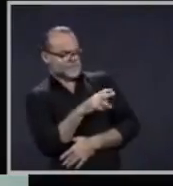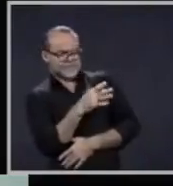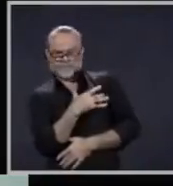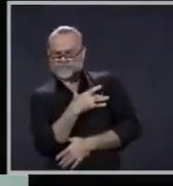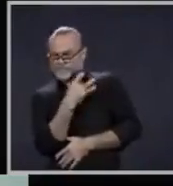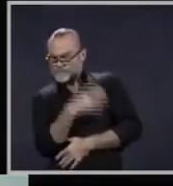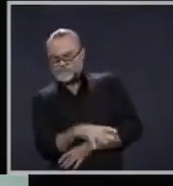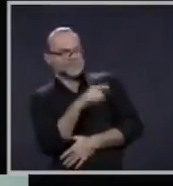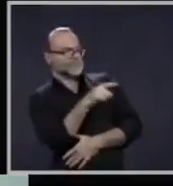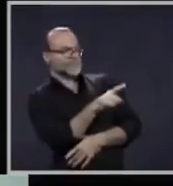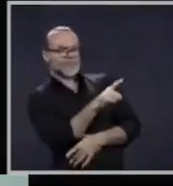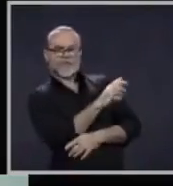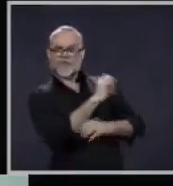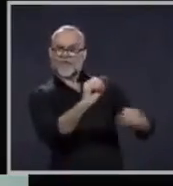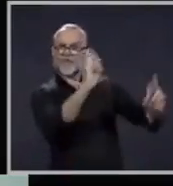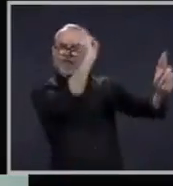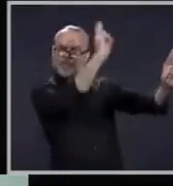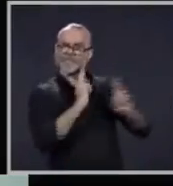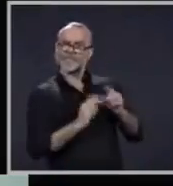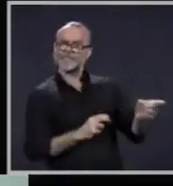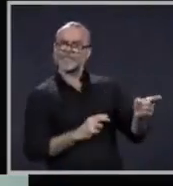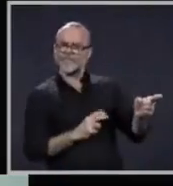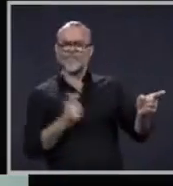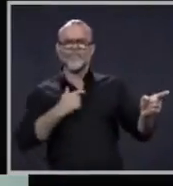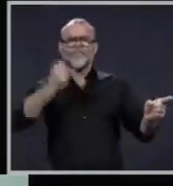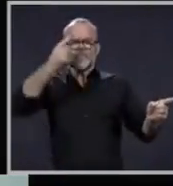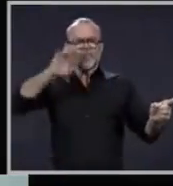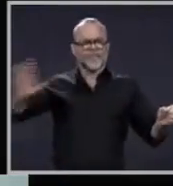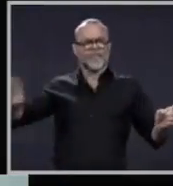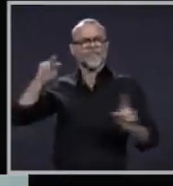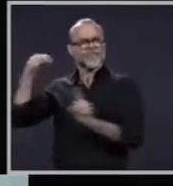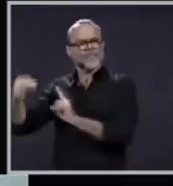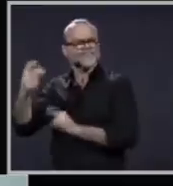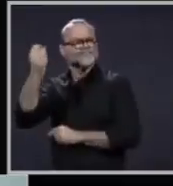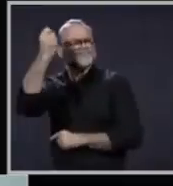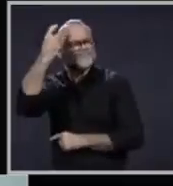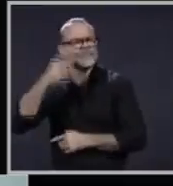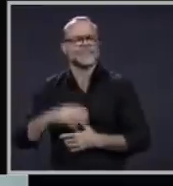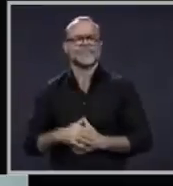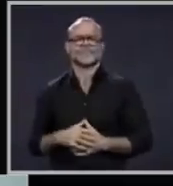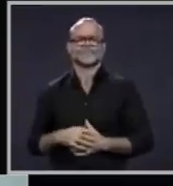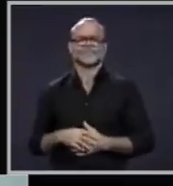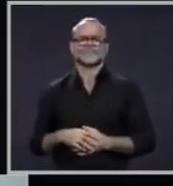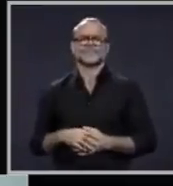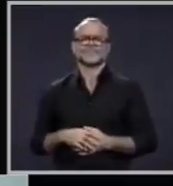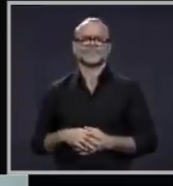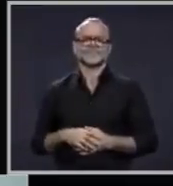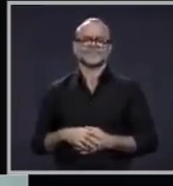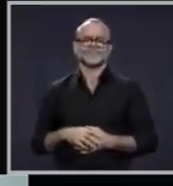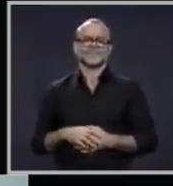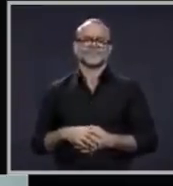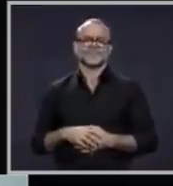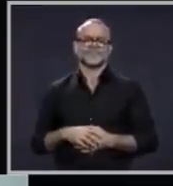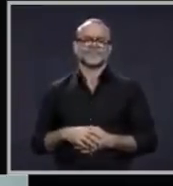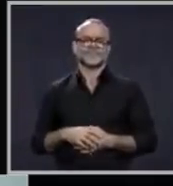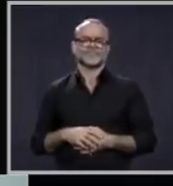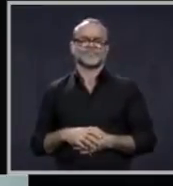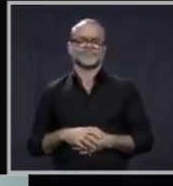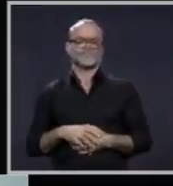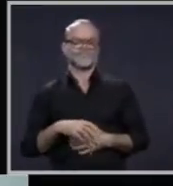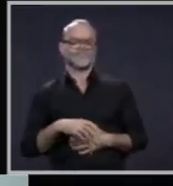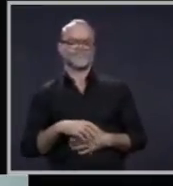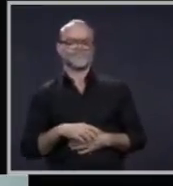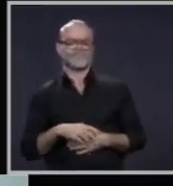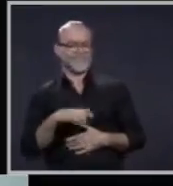don't respect that 2 meters, a nurse, a doctor, a préposé aux bénéficiaires will have to take care of